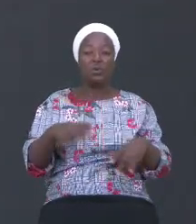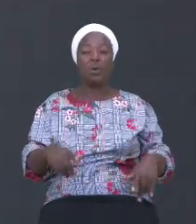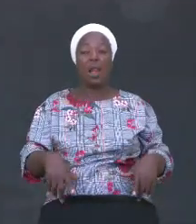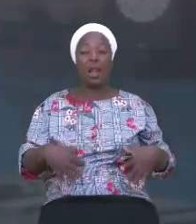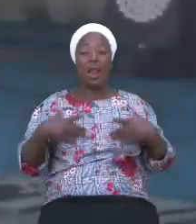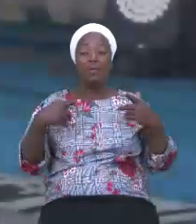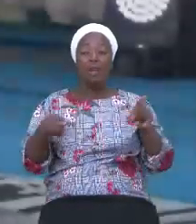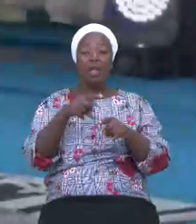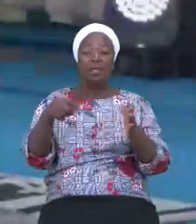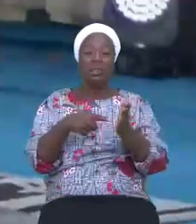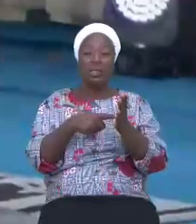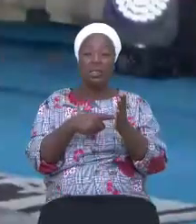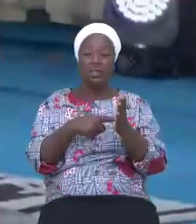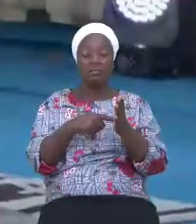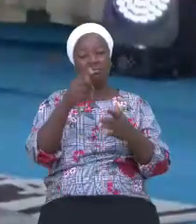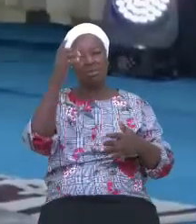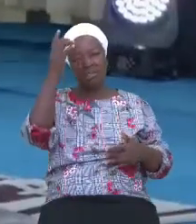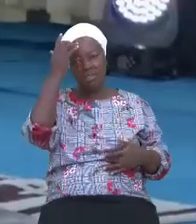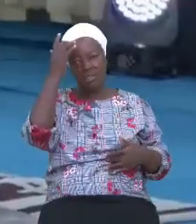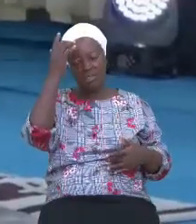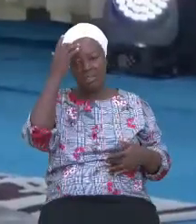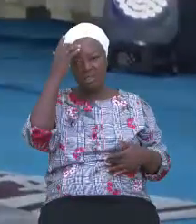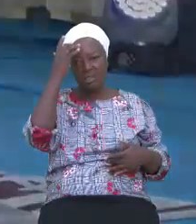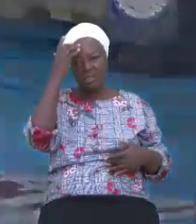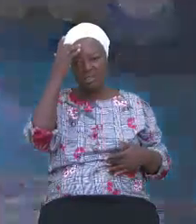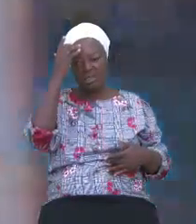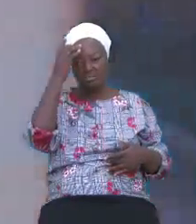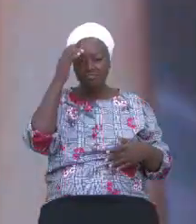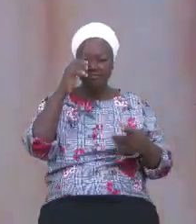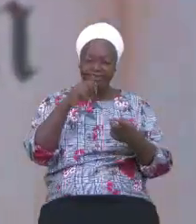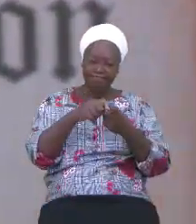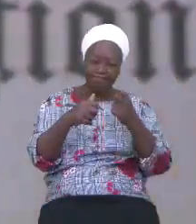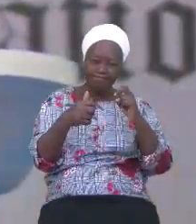this, sickness, infirmity,